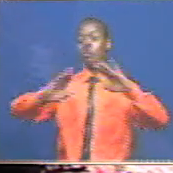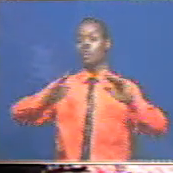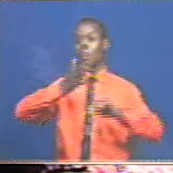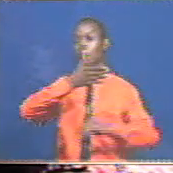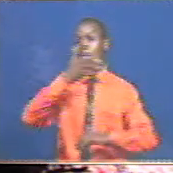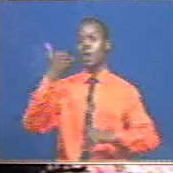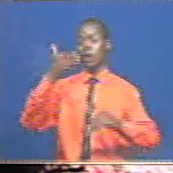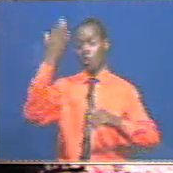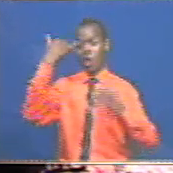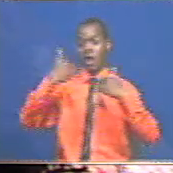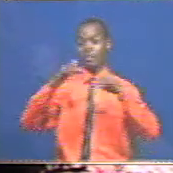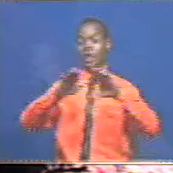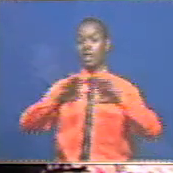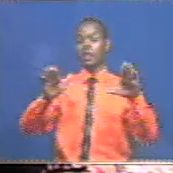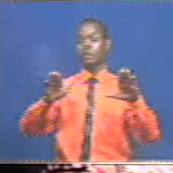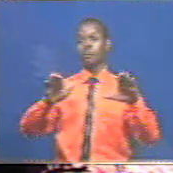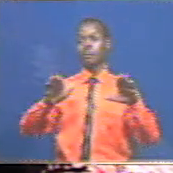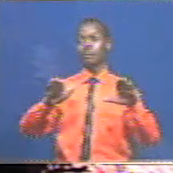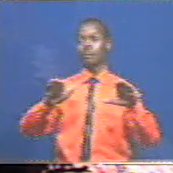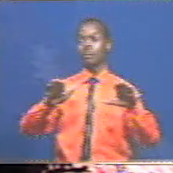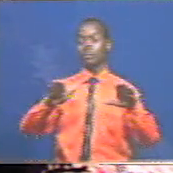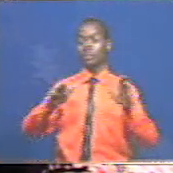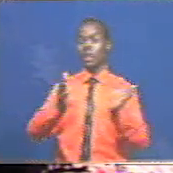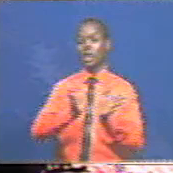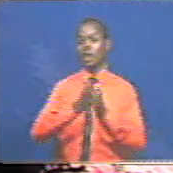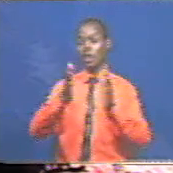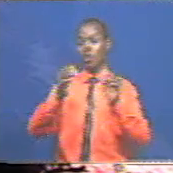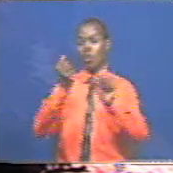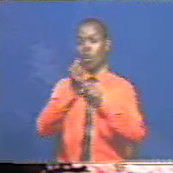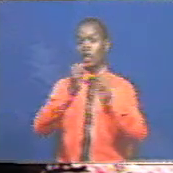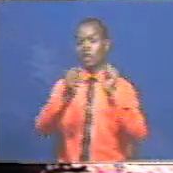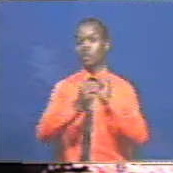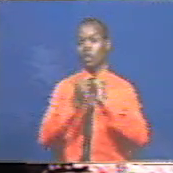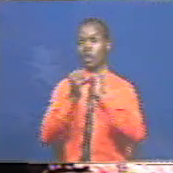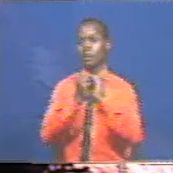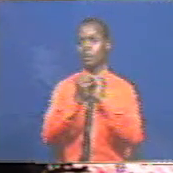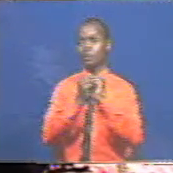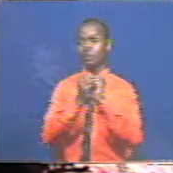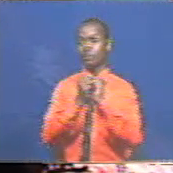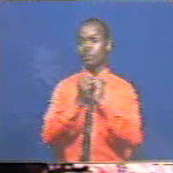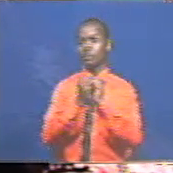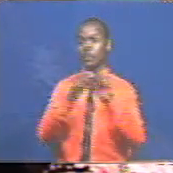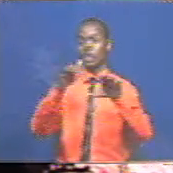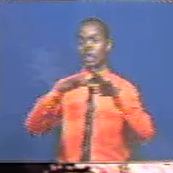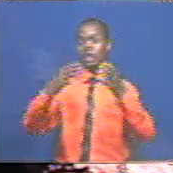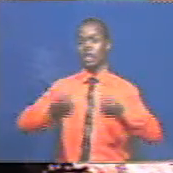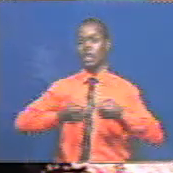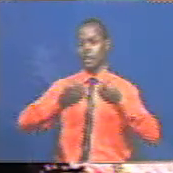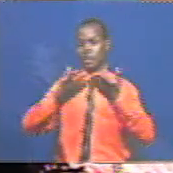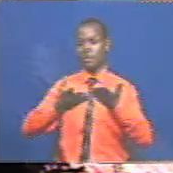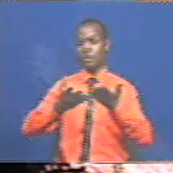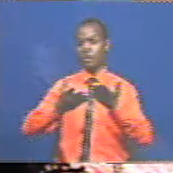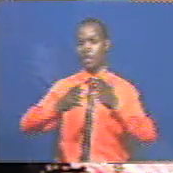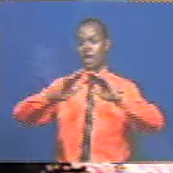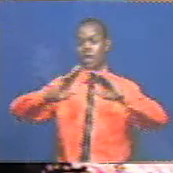piece of land to be to work and collaborate and partner with government of Kenya in providing the affordable housing